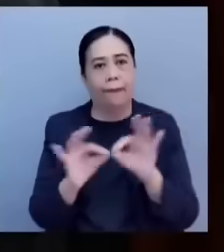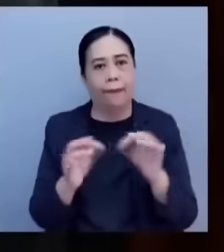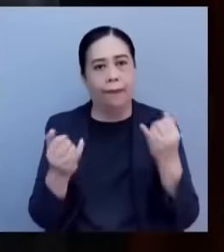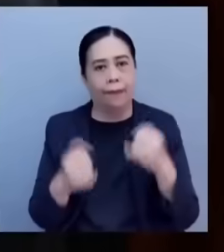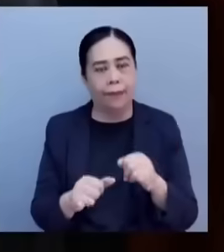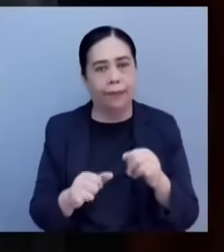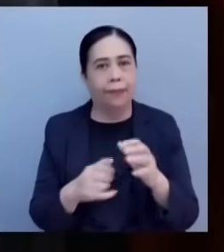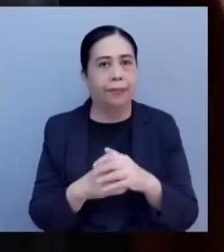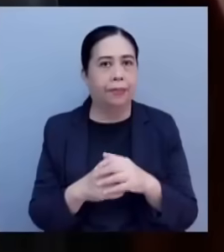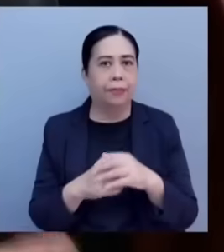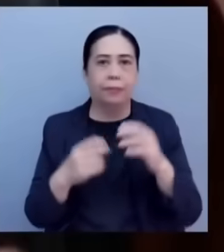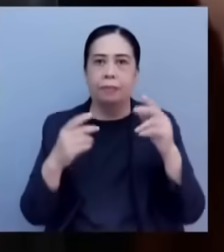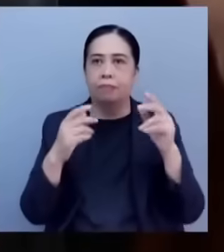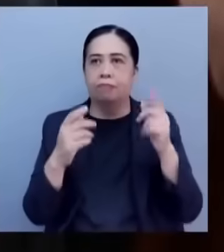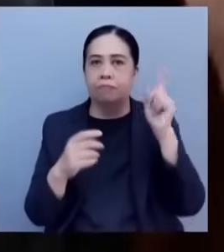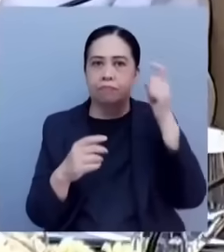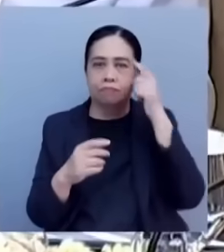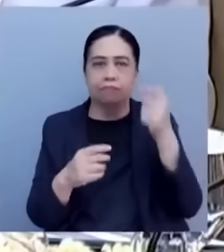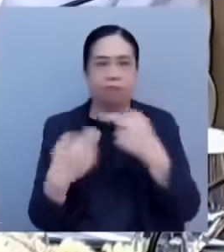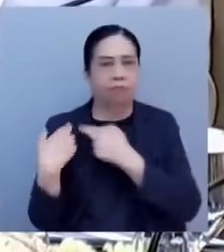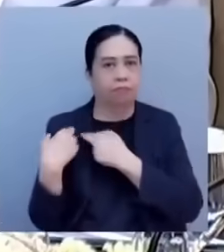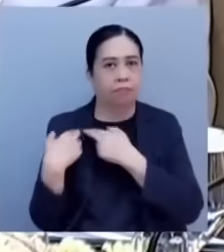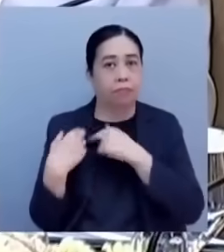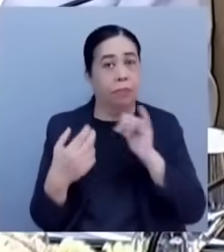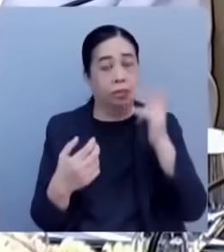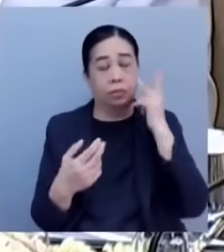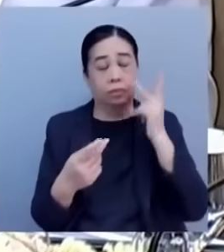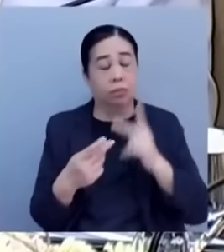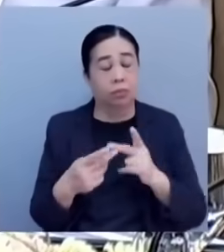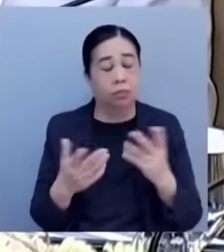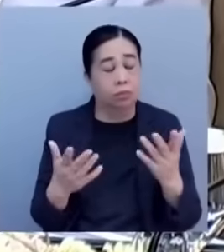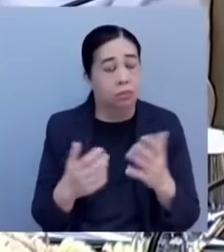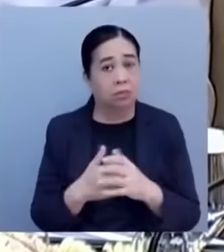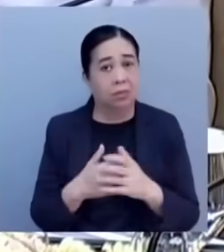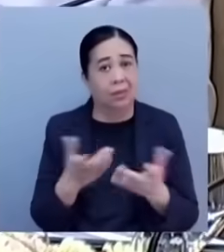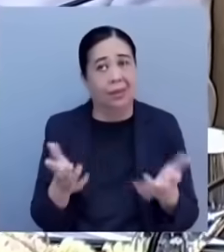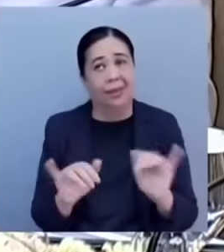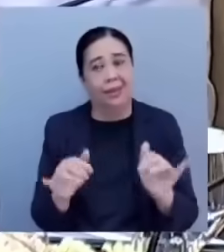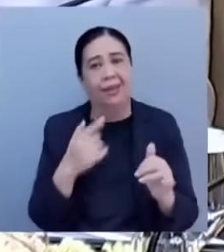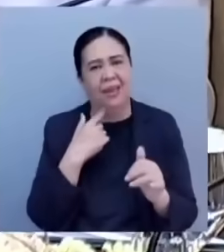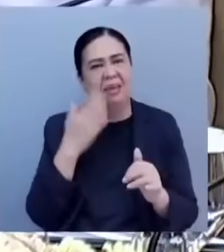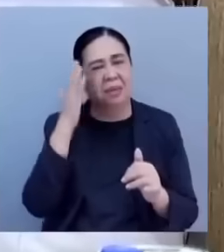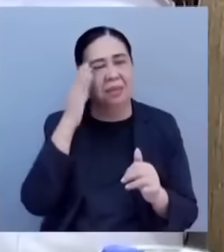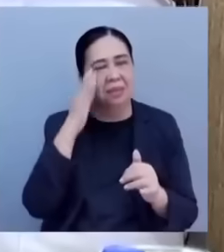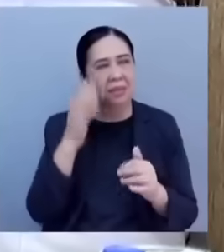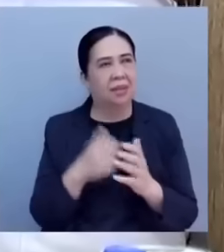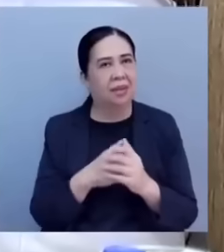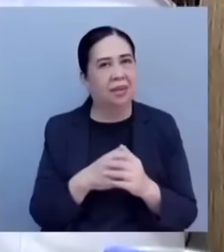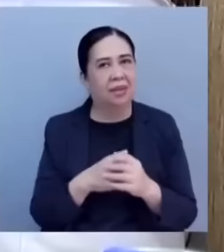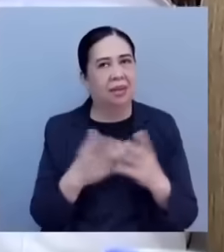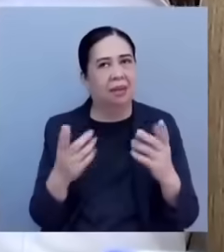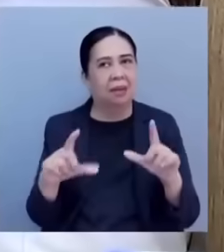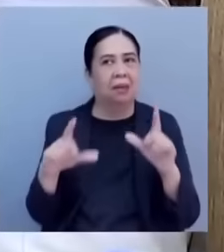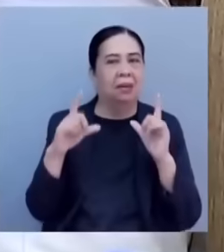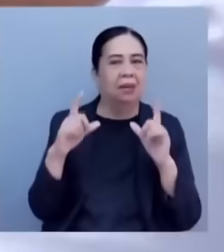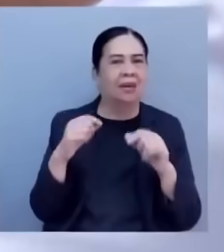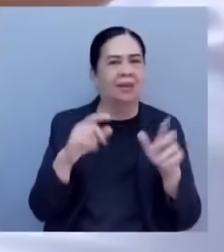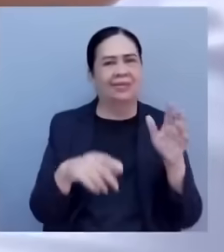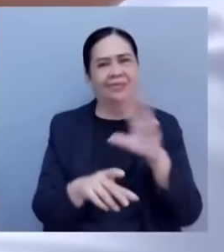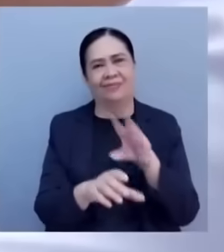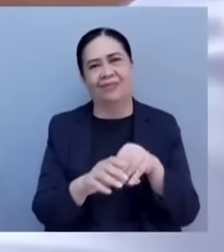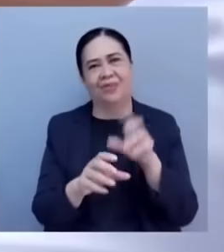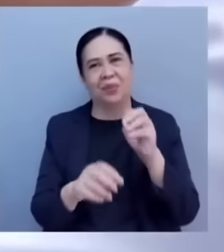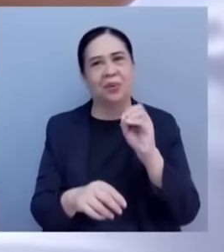public accountability. So that's our intention. Although, you know, as I said, I won't be surprised given the personalities involved that